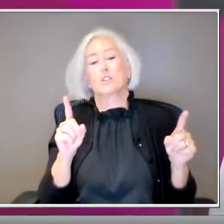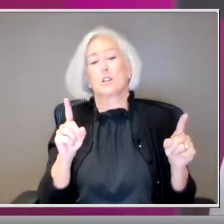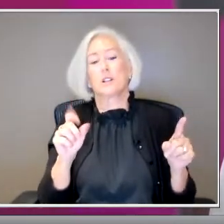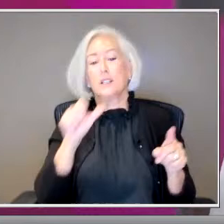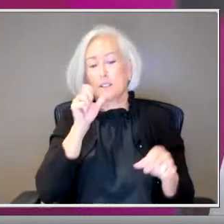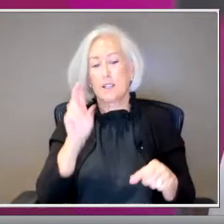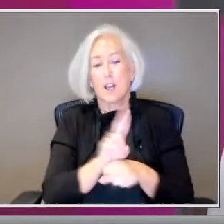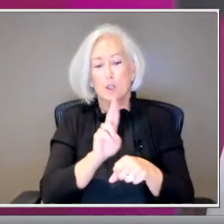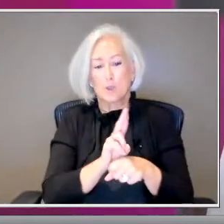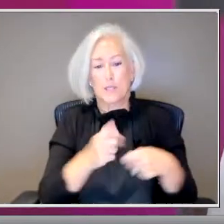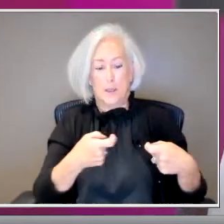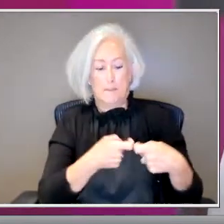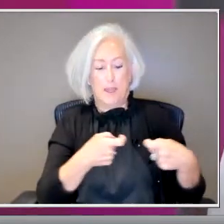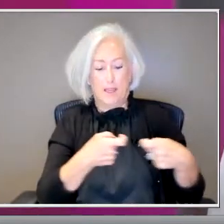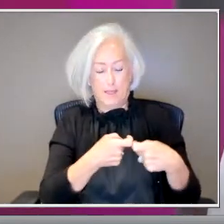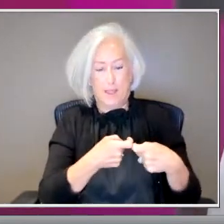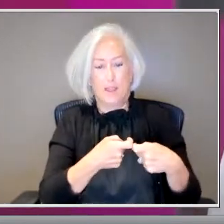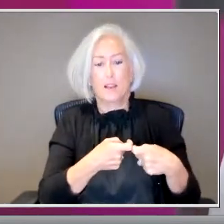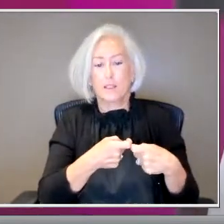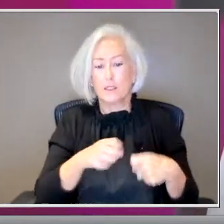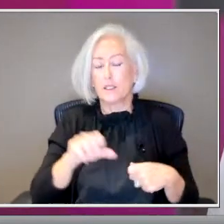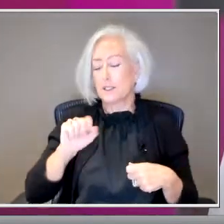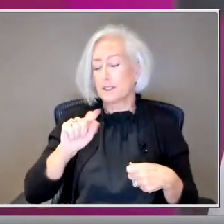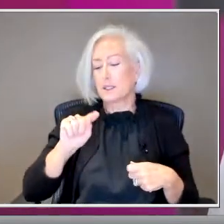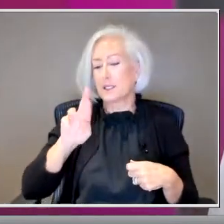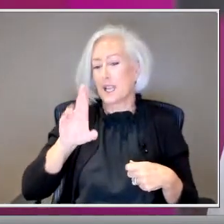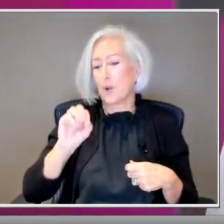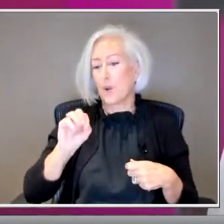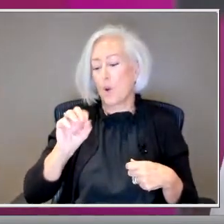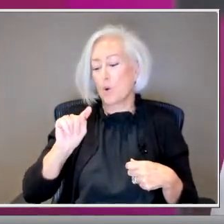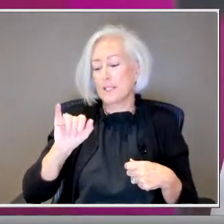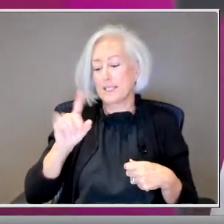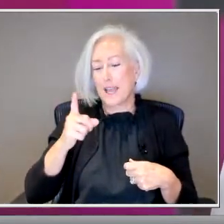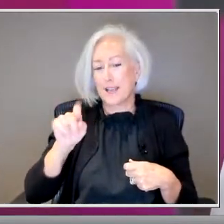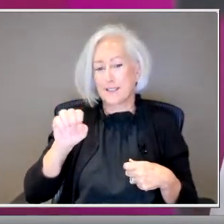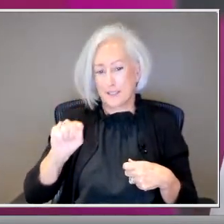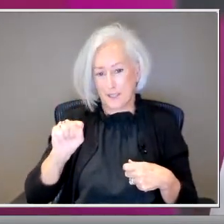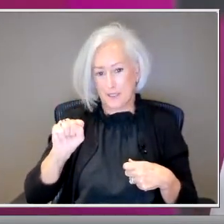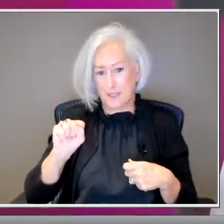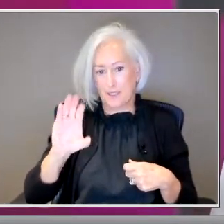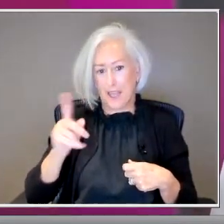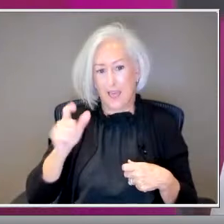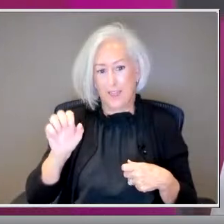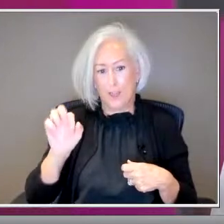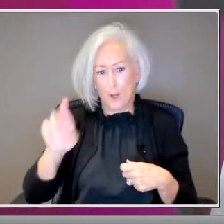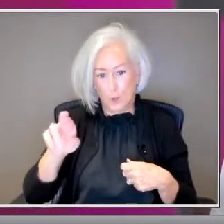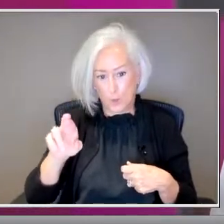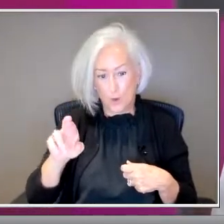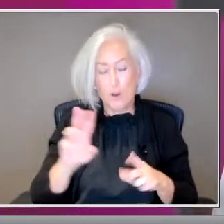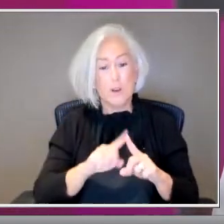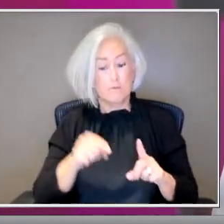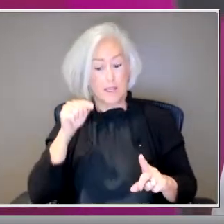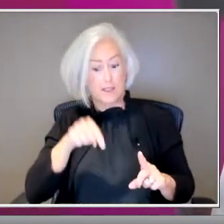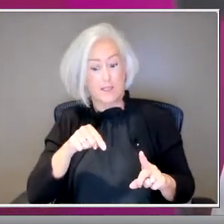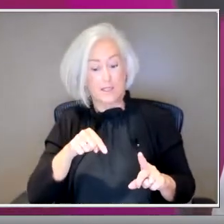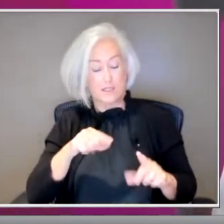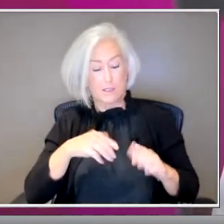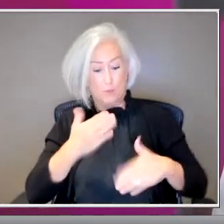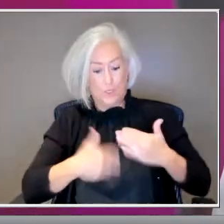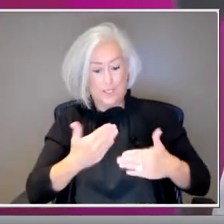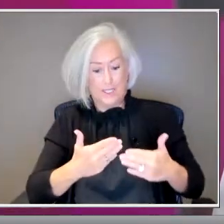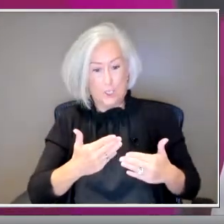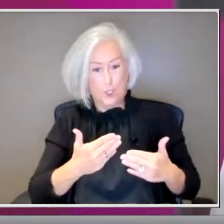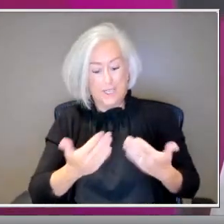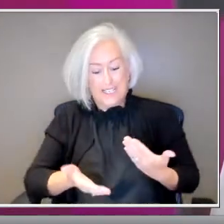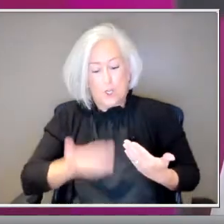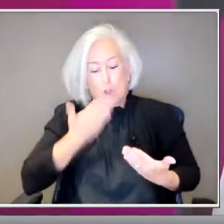magnetic-driven catheter, but this particular system is really advantageous for difficult-to-reach areas, and especially for people that are